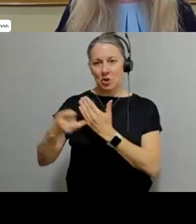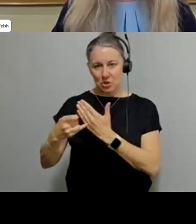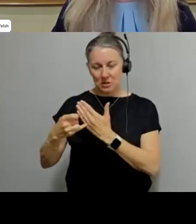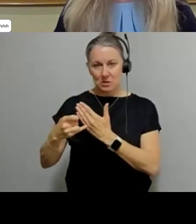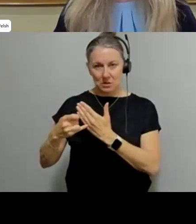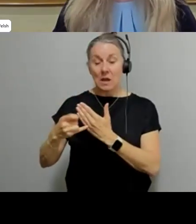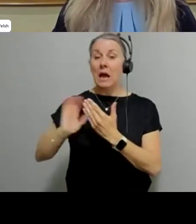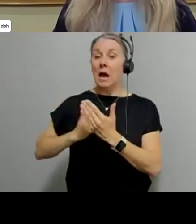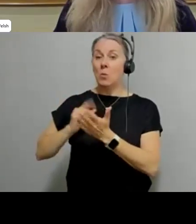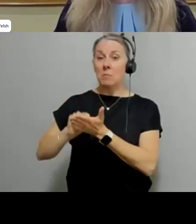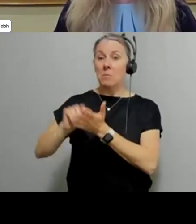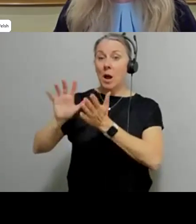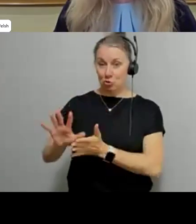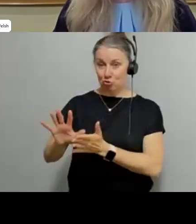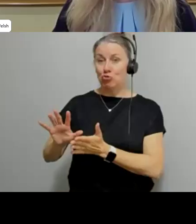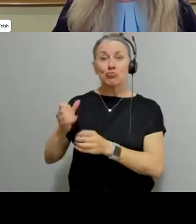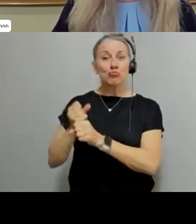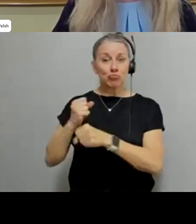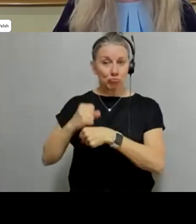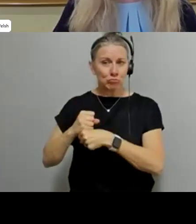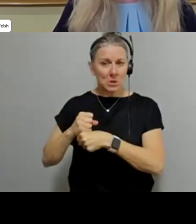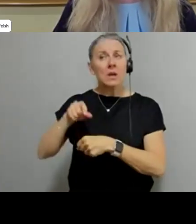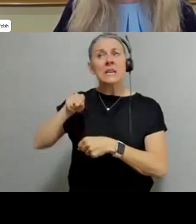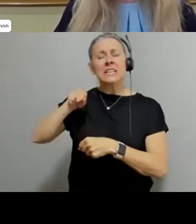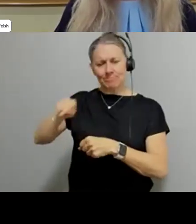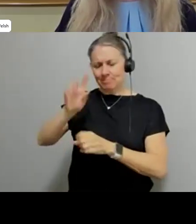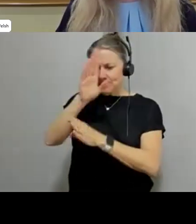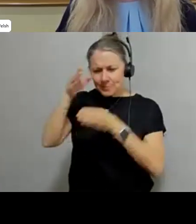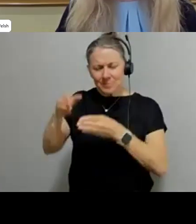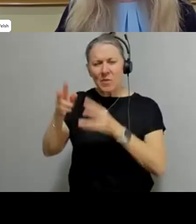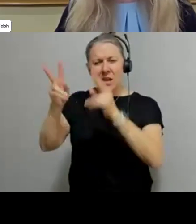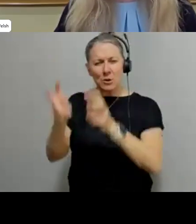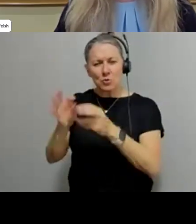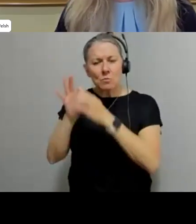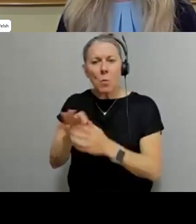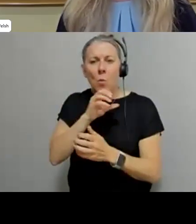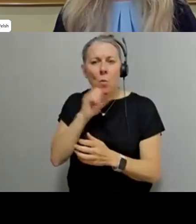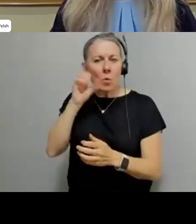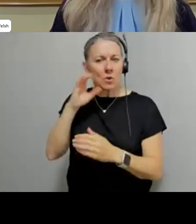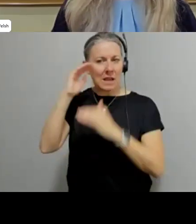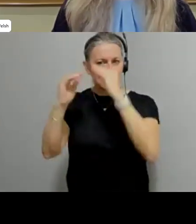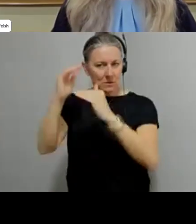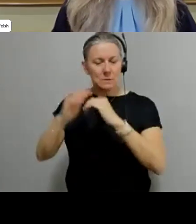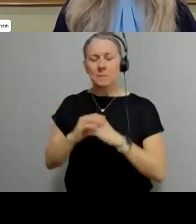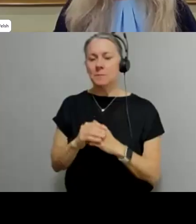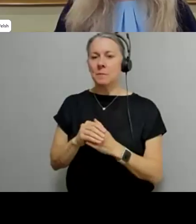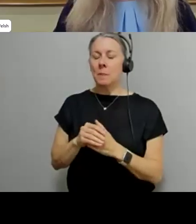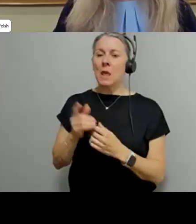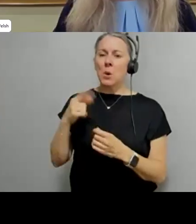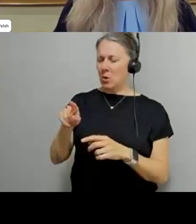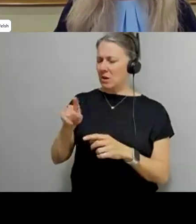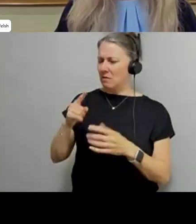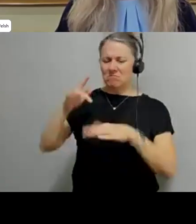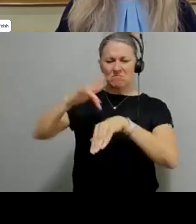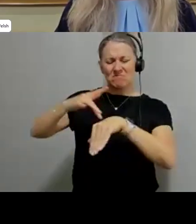Bitov, who is very interested in issues related to older adults. And so we explored a lot of different